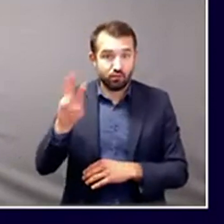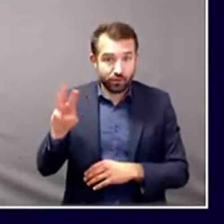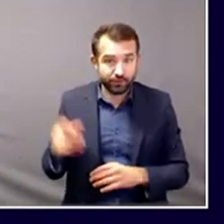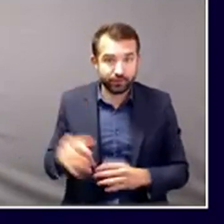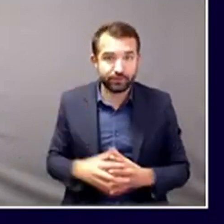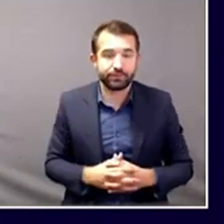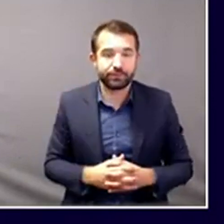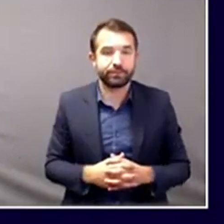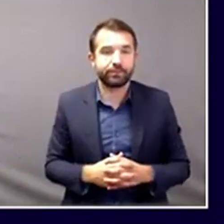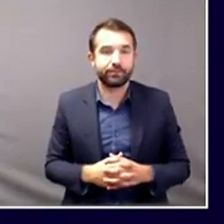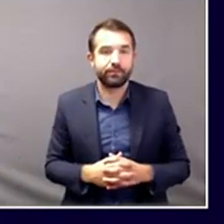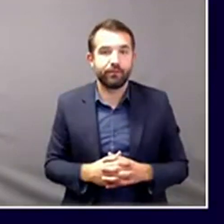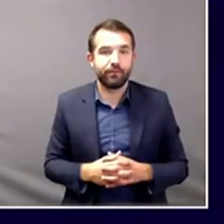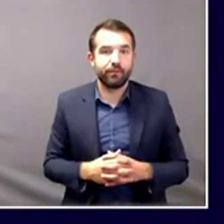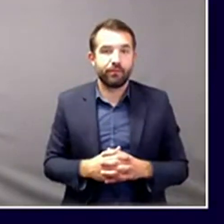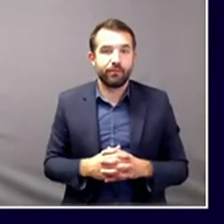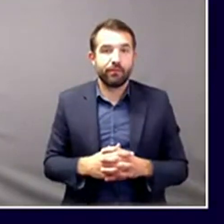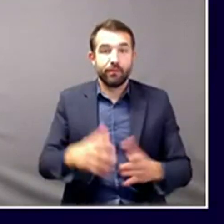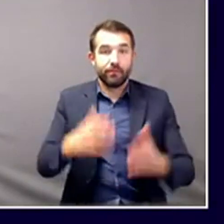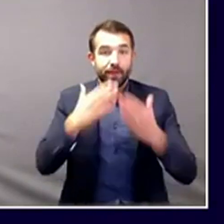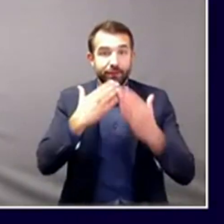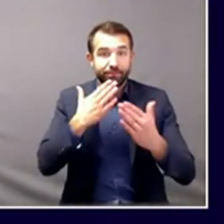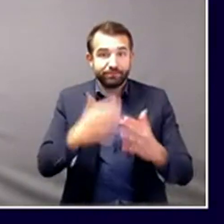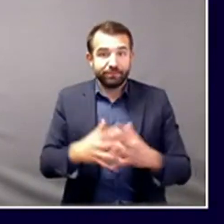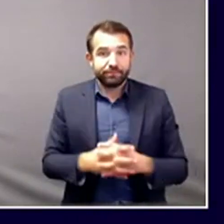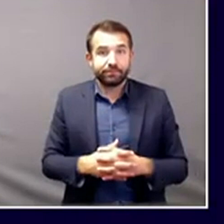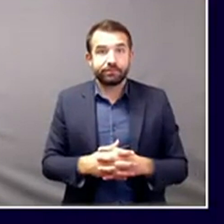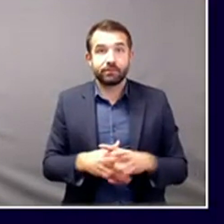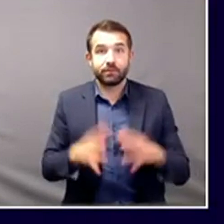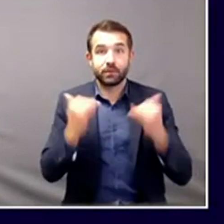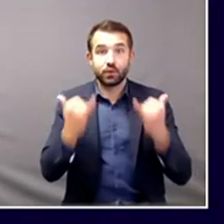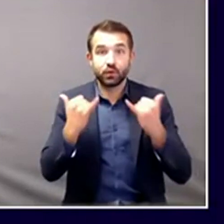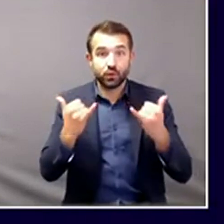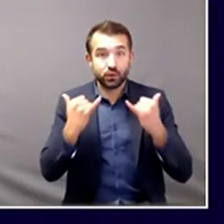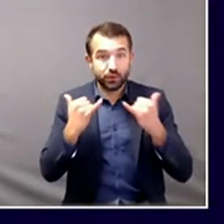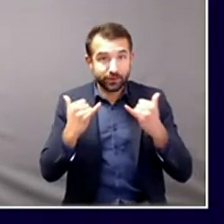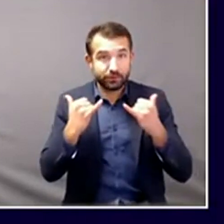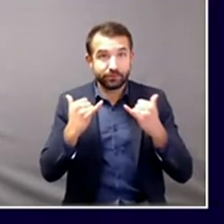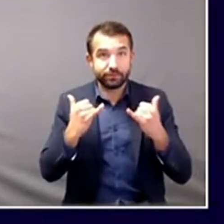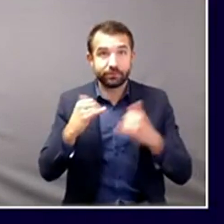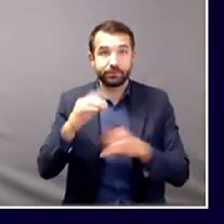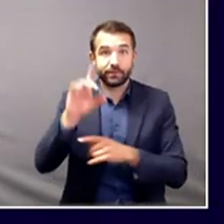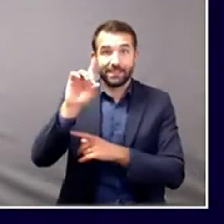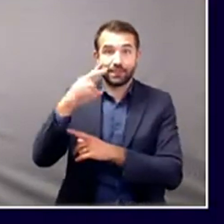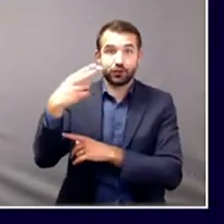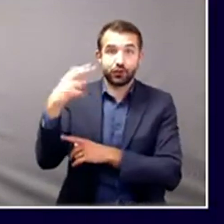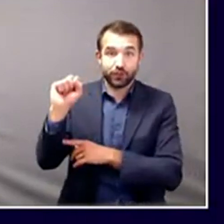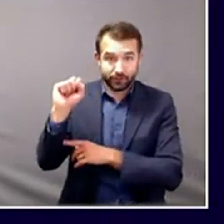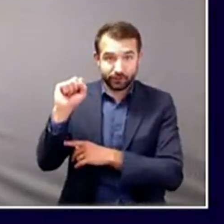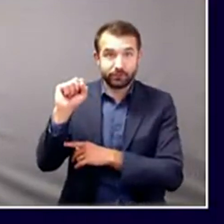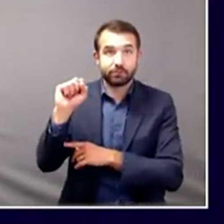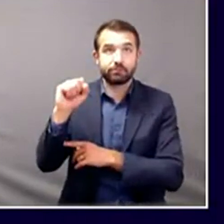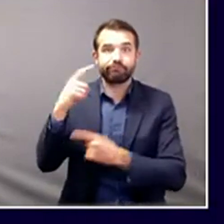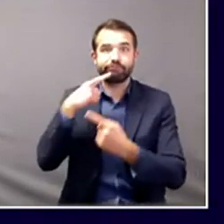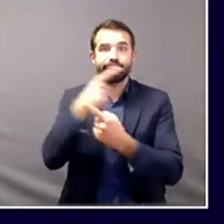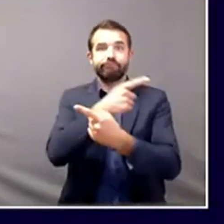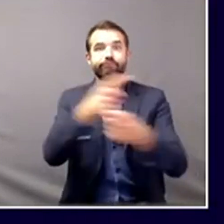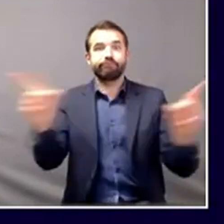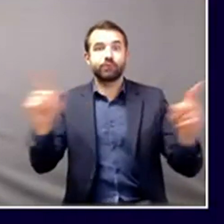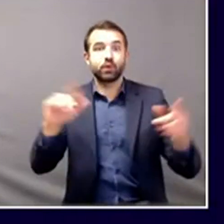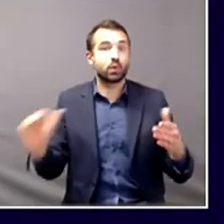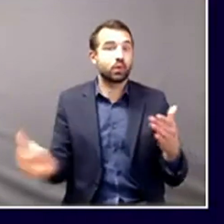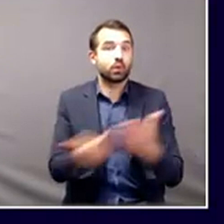Thank you, Dr. Shaw. Today, the Maine Department of Health and Human Services is announcing its strategy to